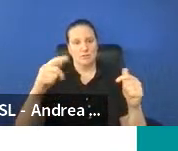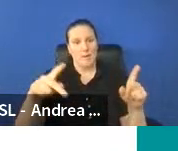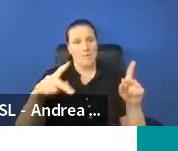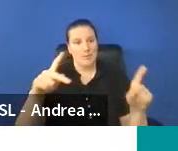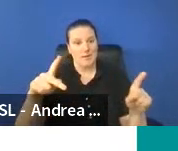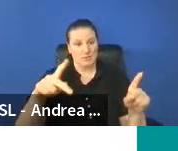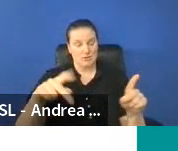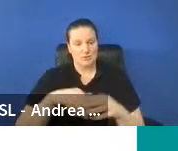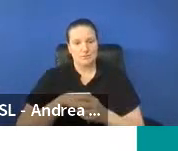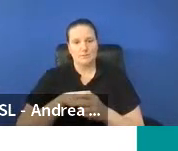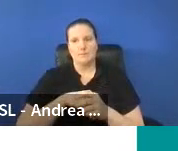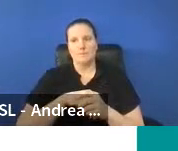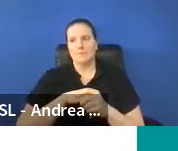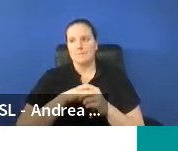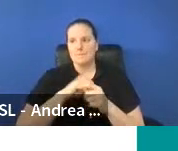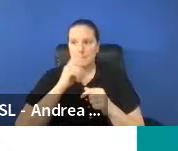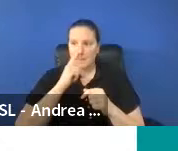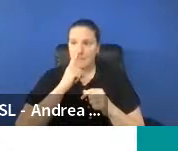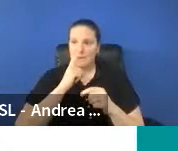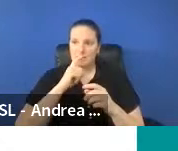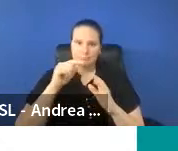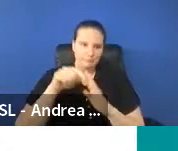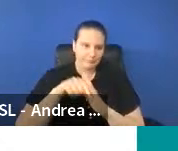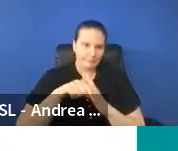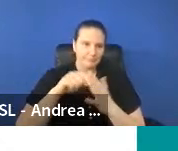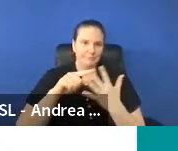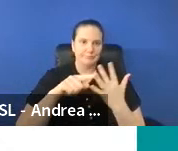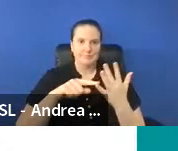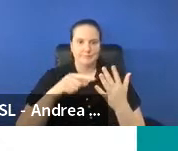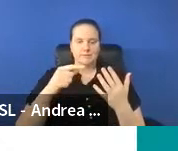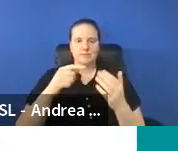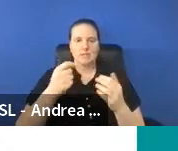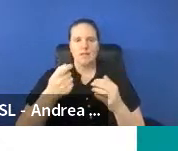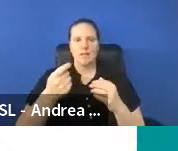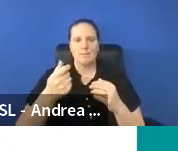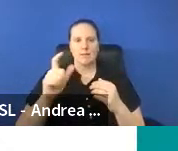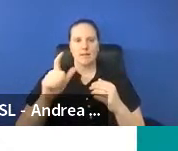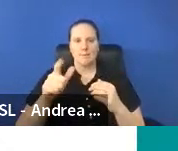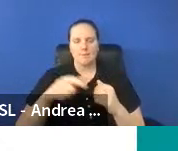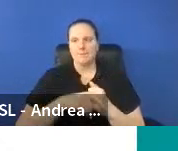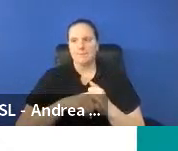population. We will get into the demographic details in a little bit.